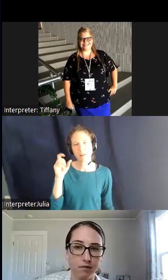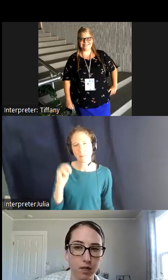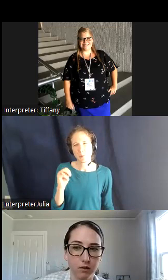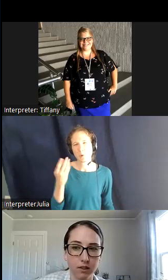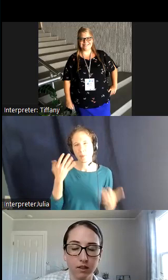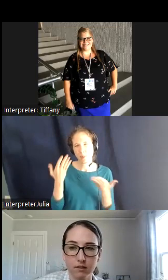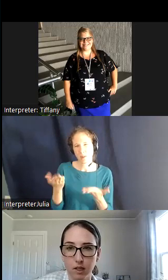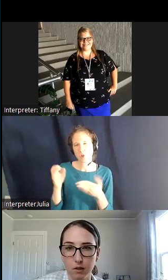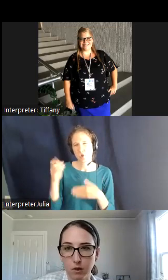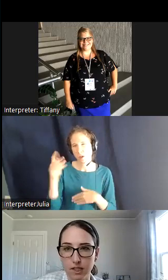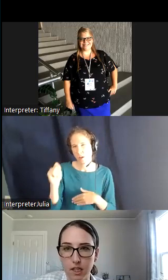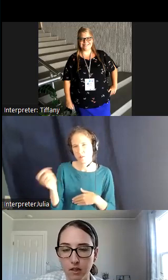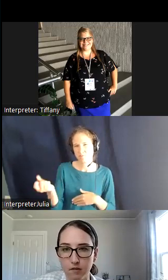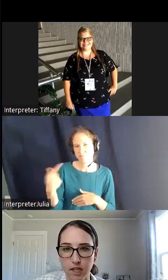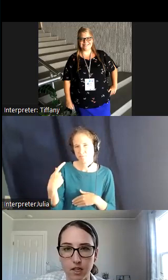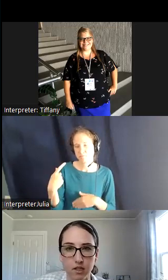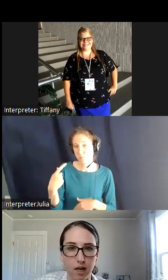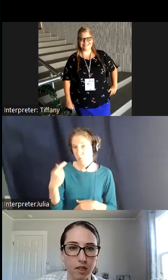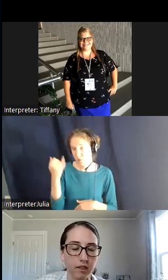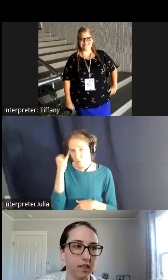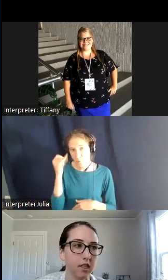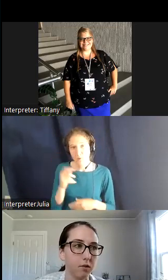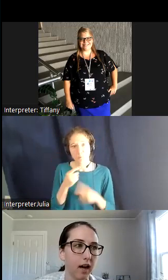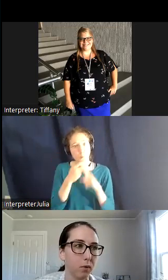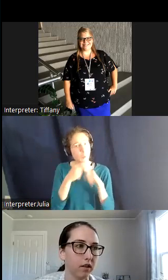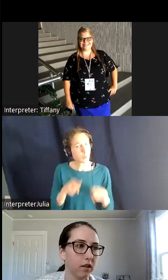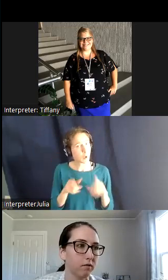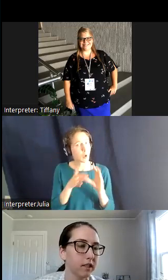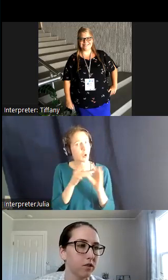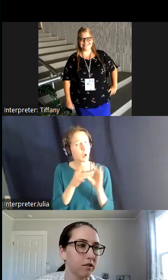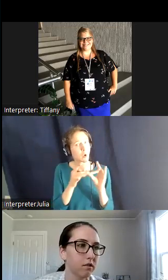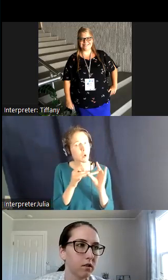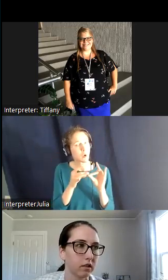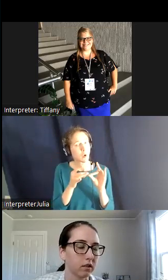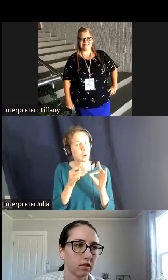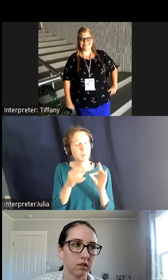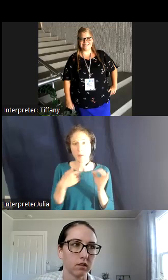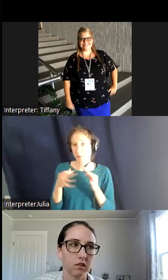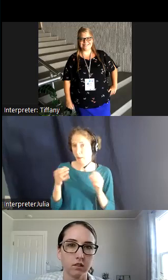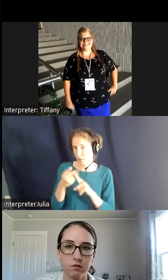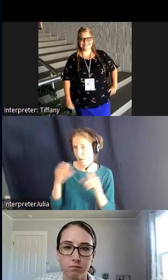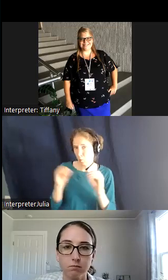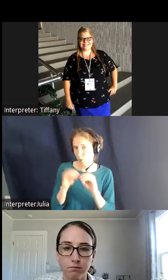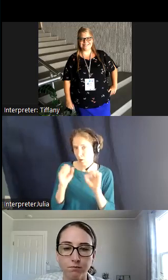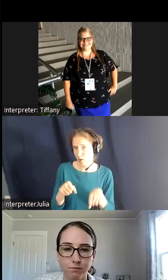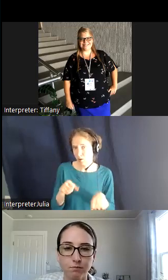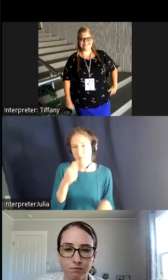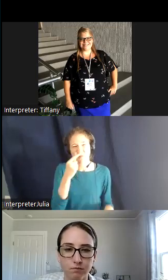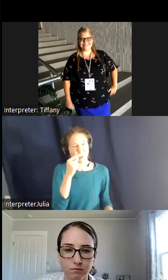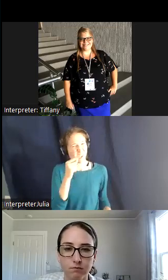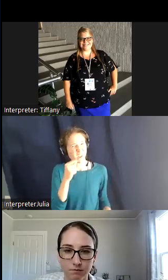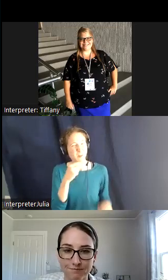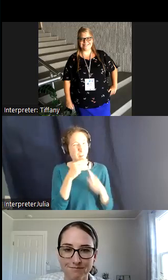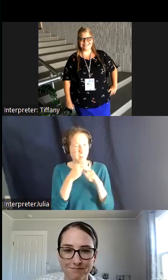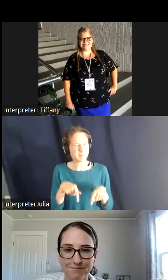or come off mute and request any clarification, happy to continue that part of the conversation. Yeah, if I can jump off mute for a